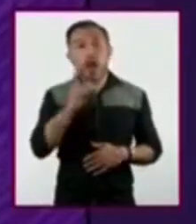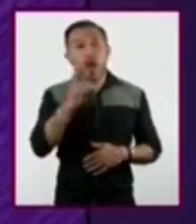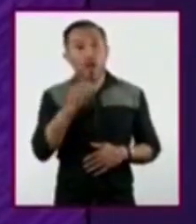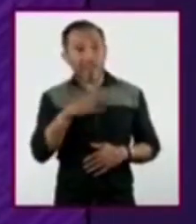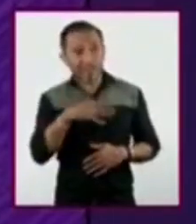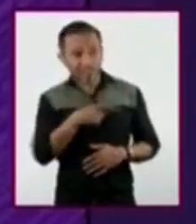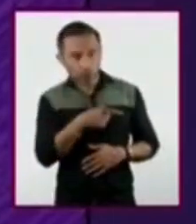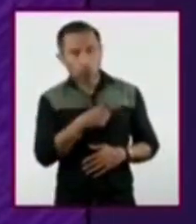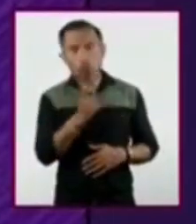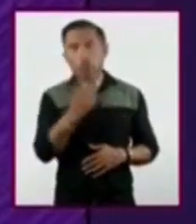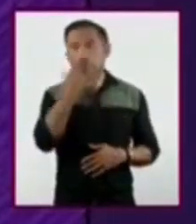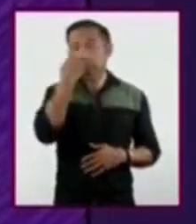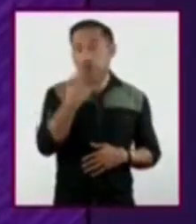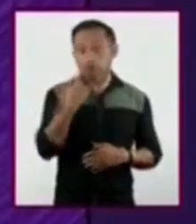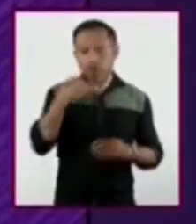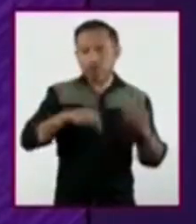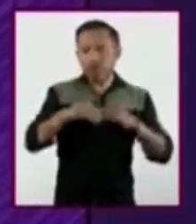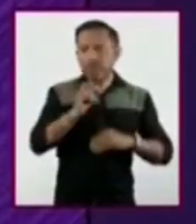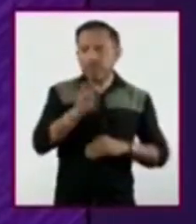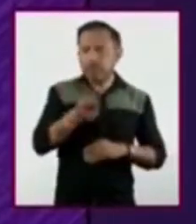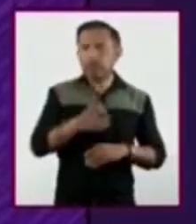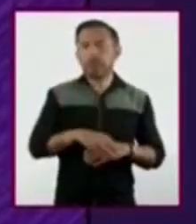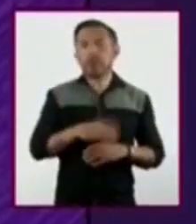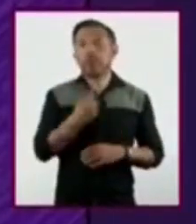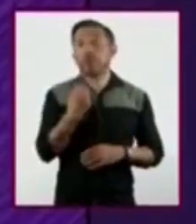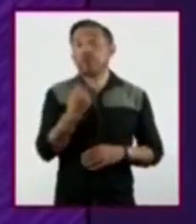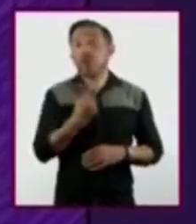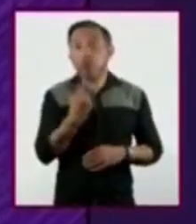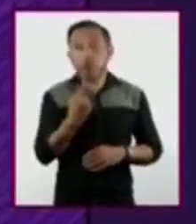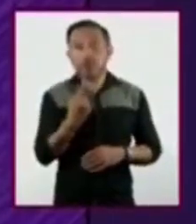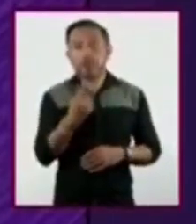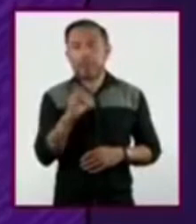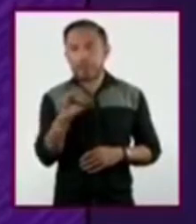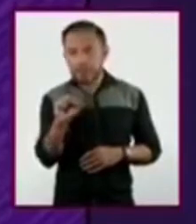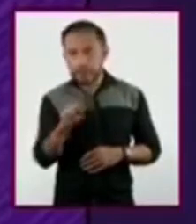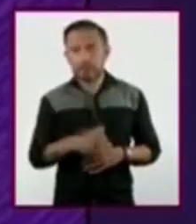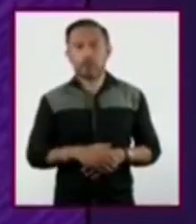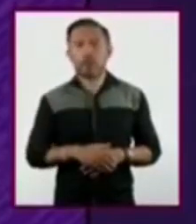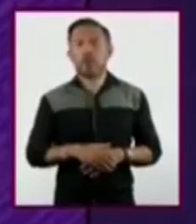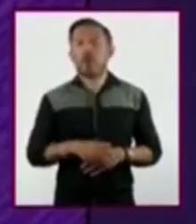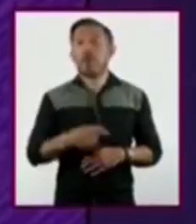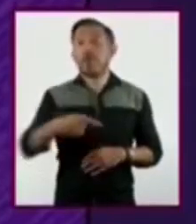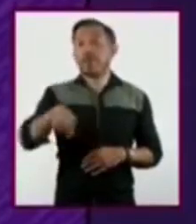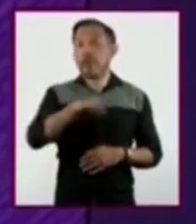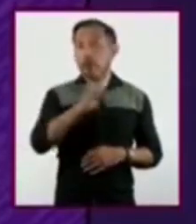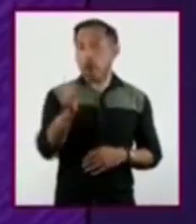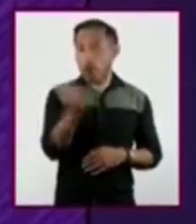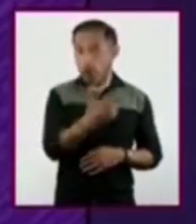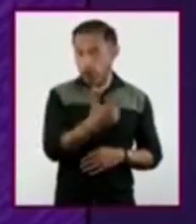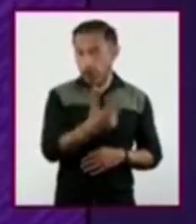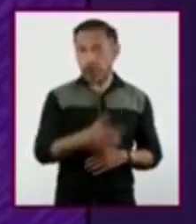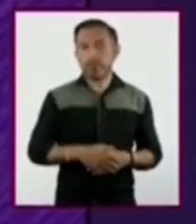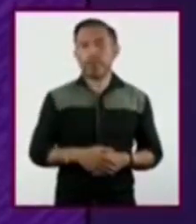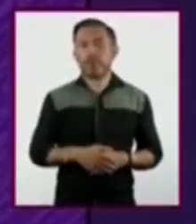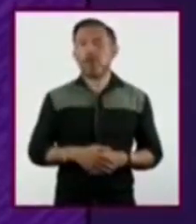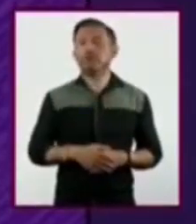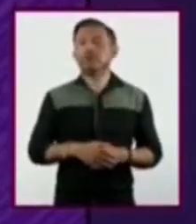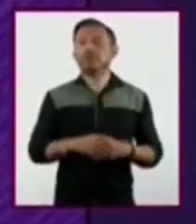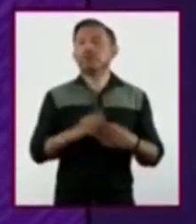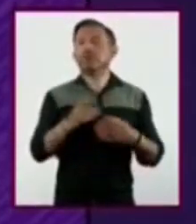de? Someone is, todos son, they are all. Y los adjetivos